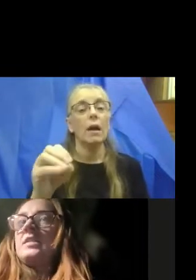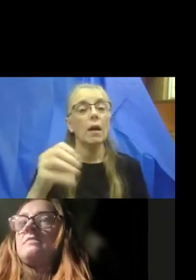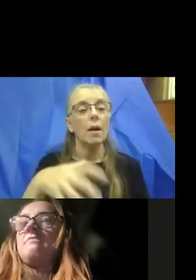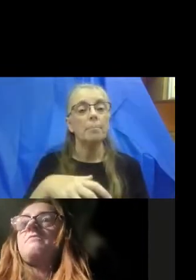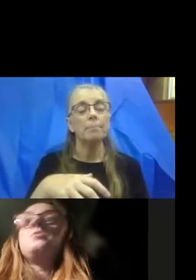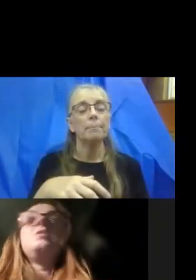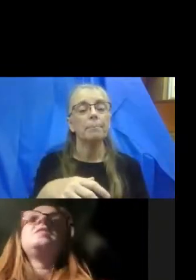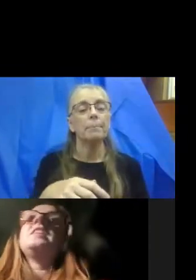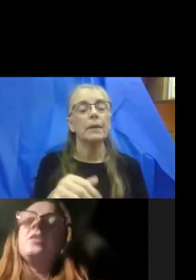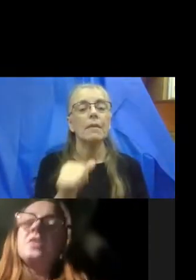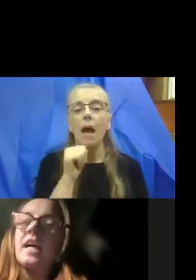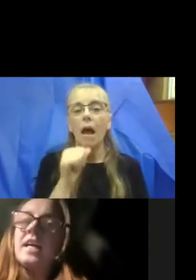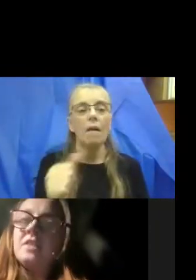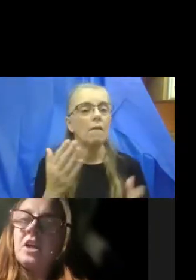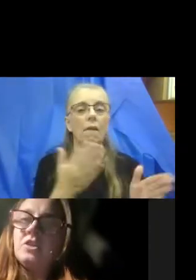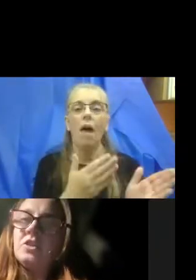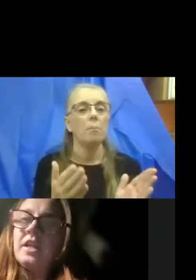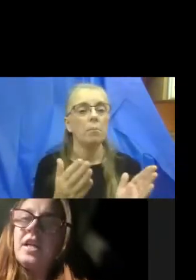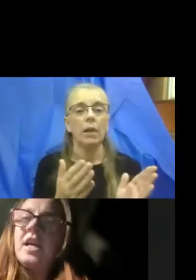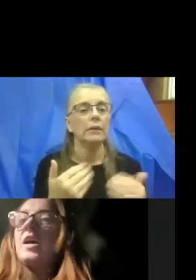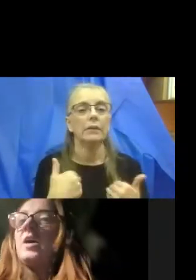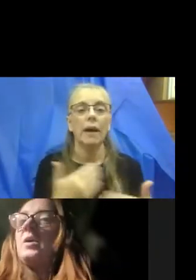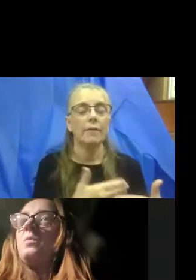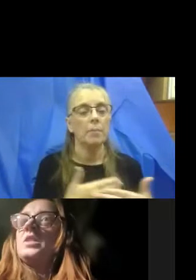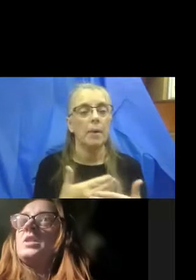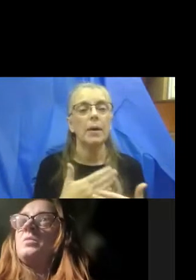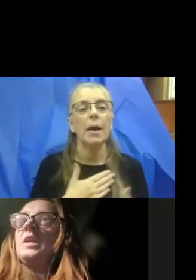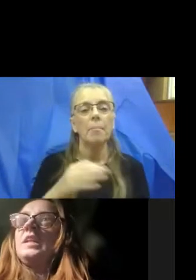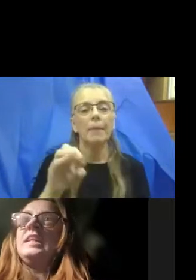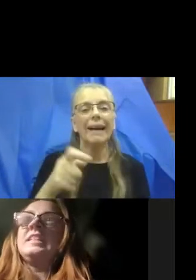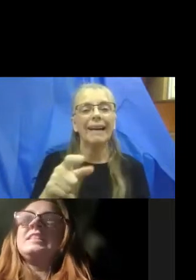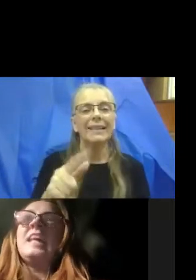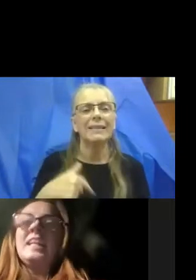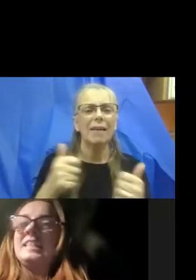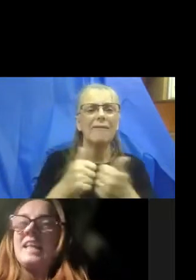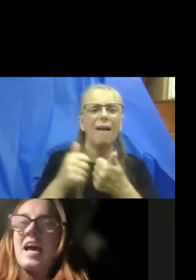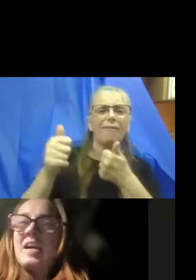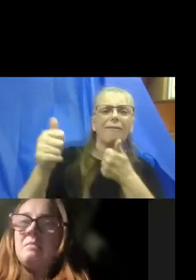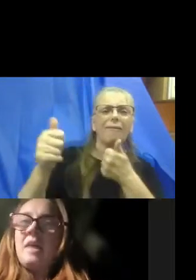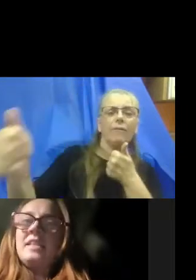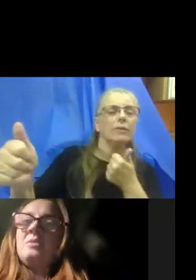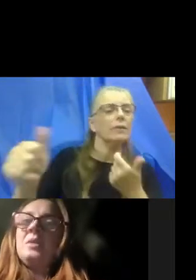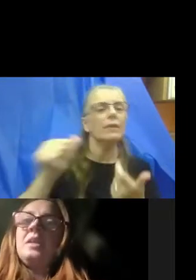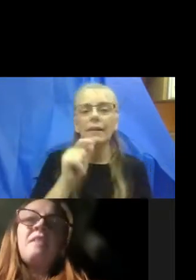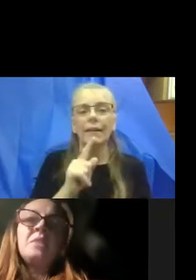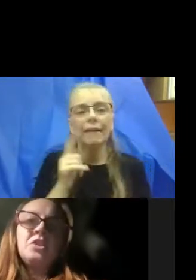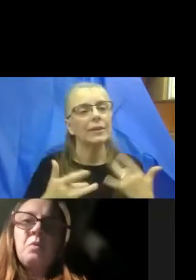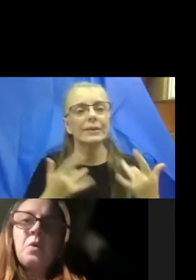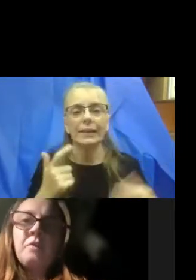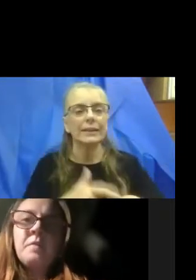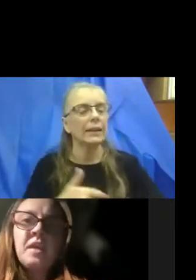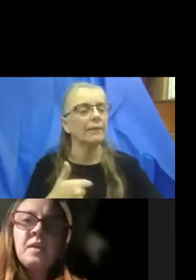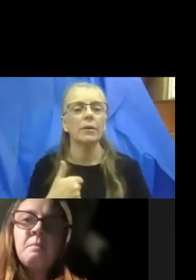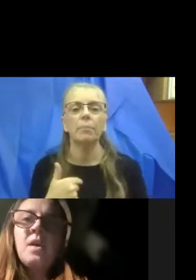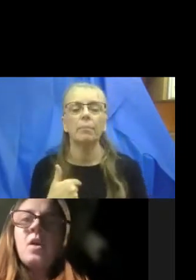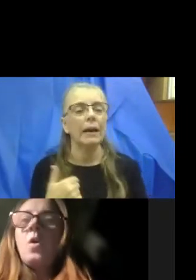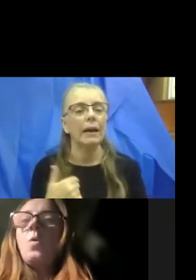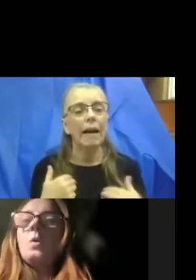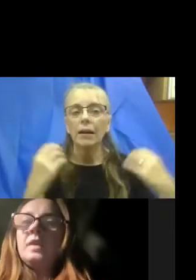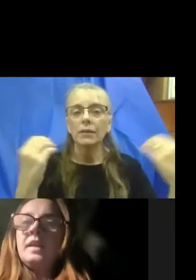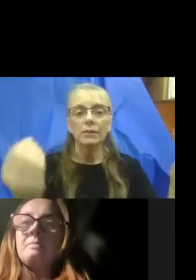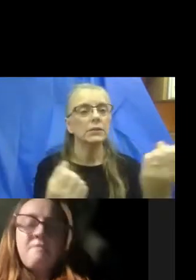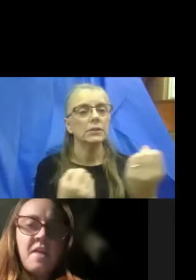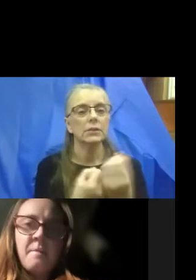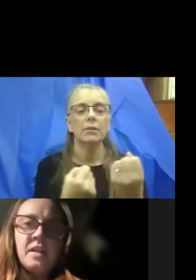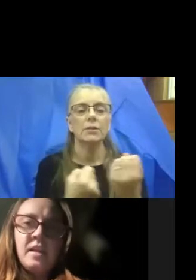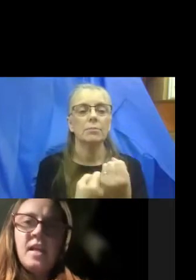ex who lives on the other side of the country. It wasn't really an exciting time. I didn't really have much support from him or